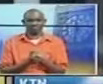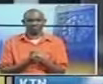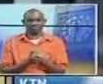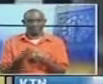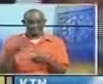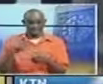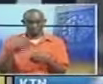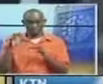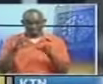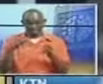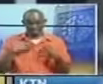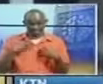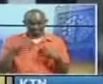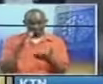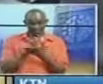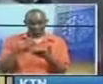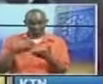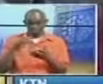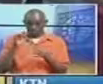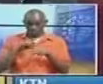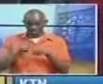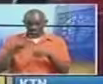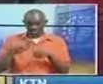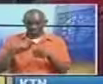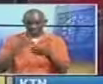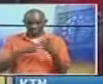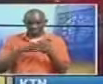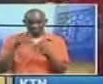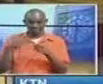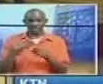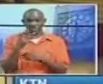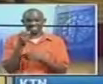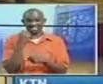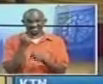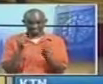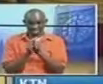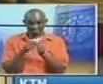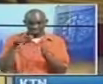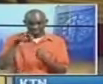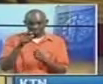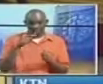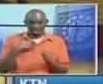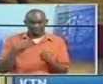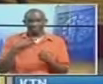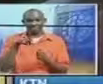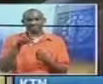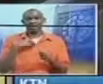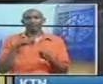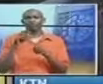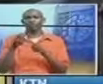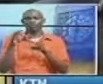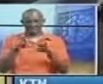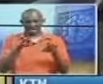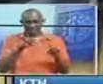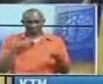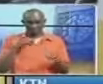In a market that has experienced quiet moments since the introduction of a pricing formula at the end of 2010, the decision by Vivo Energy to shore up its market foothold will